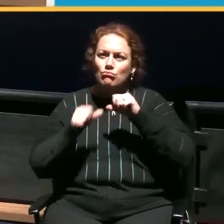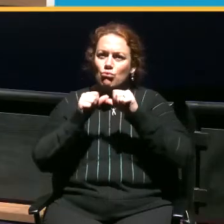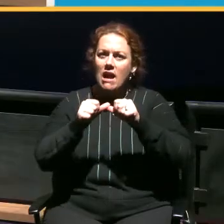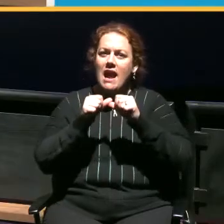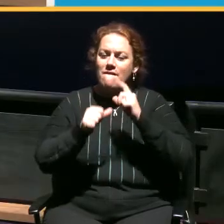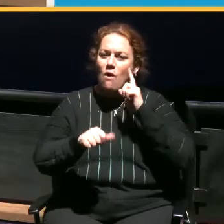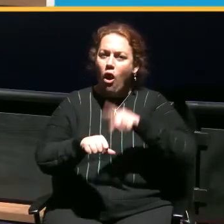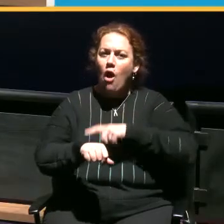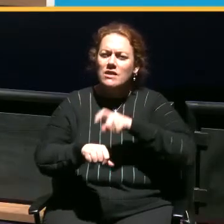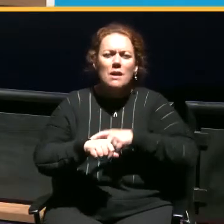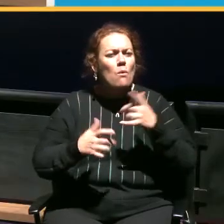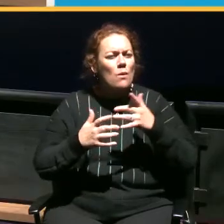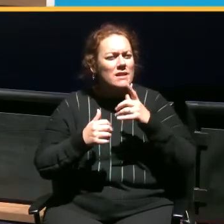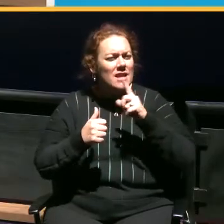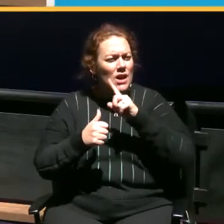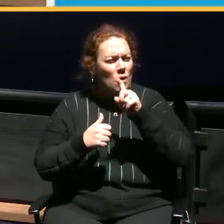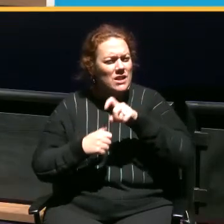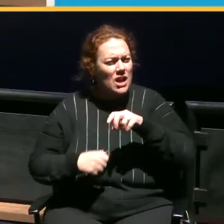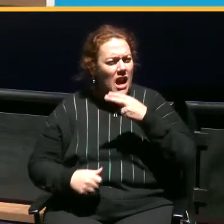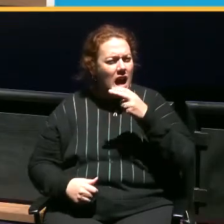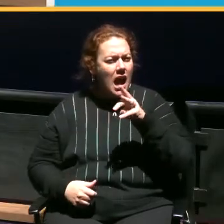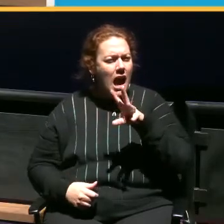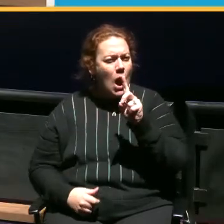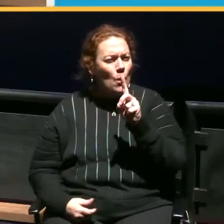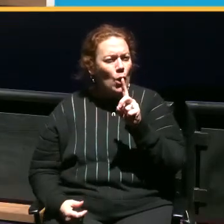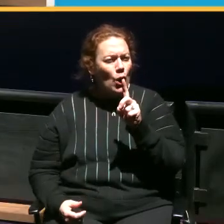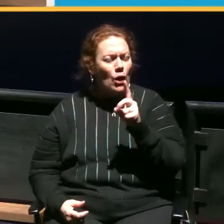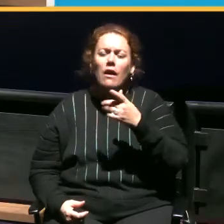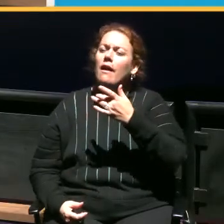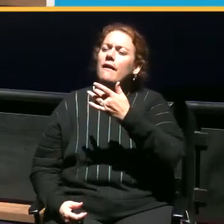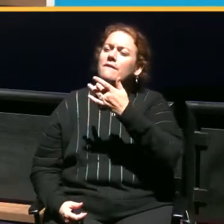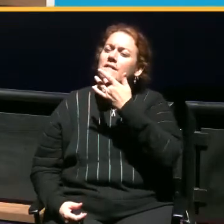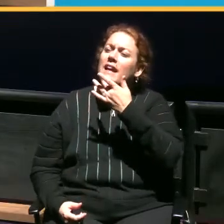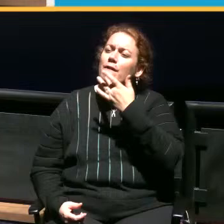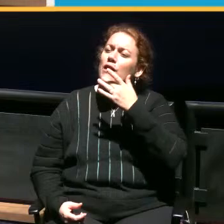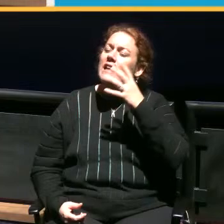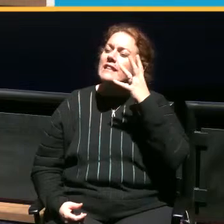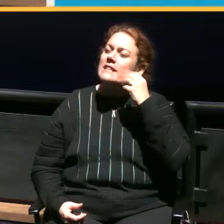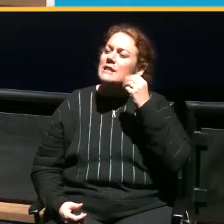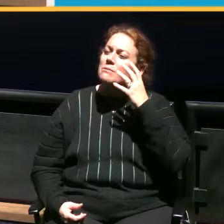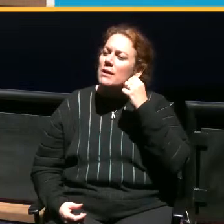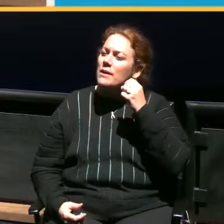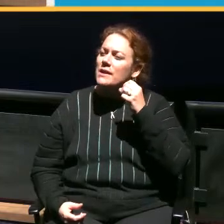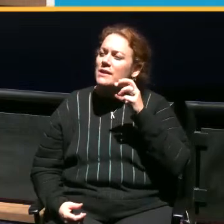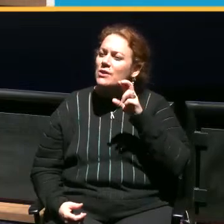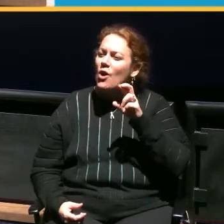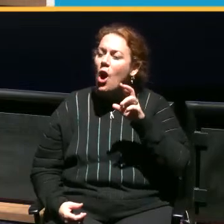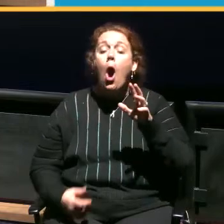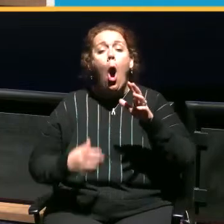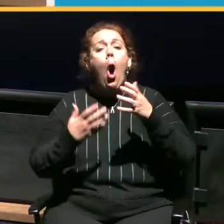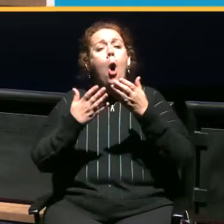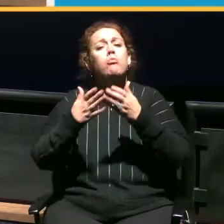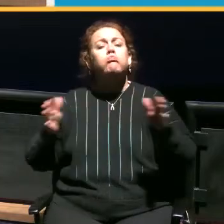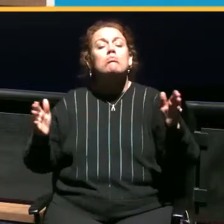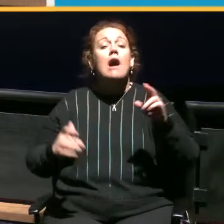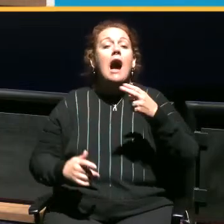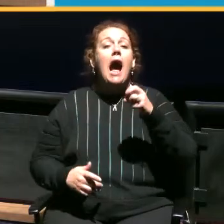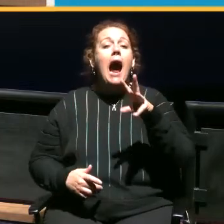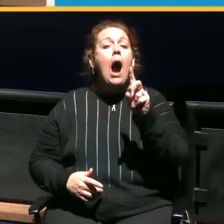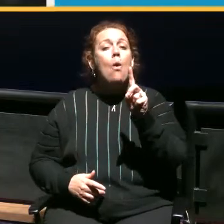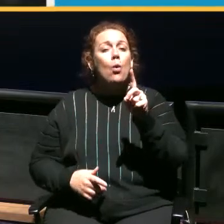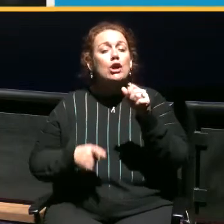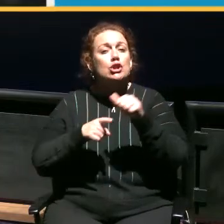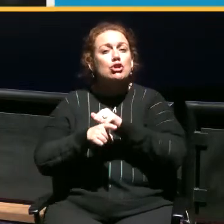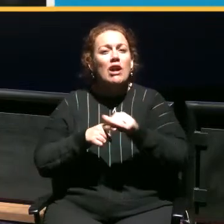What was it? What about Howard's what was training? your favorite part of the experience, but also Howard's training? So overall, all right, so Howard's